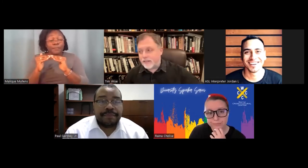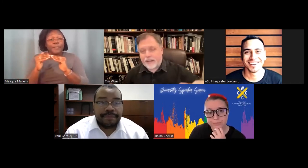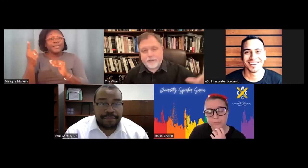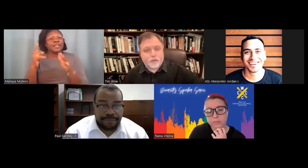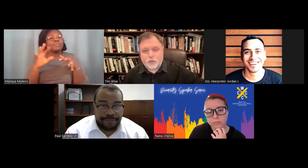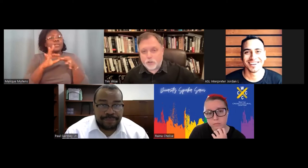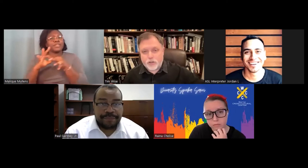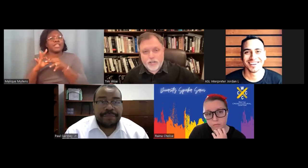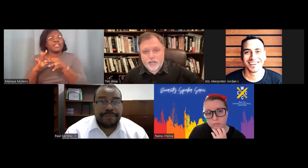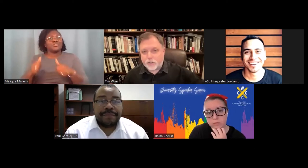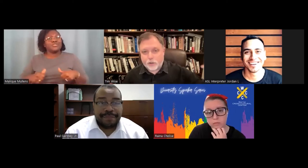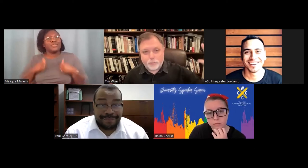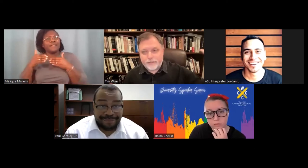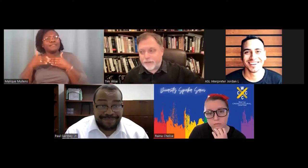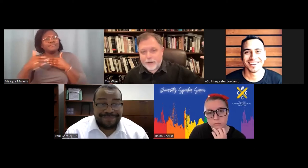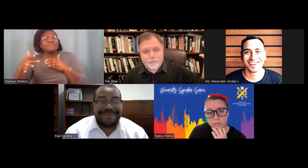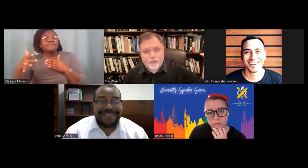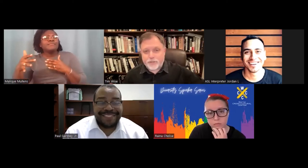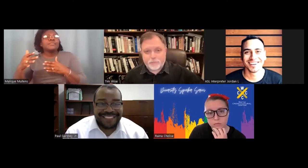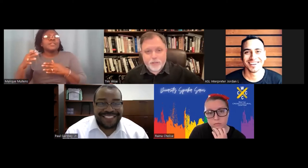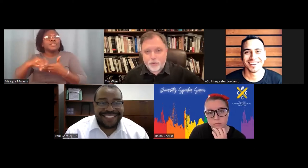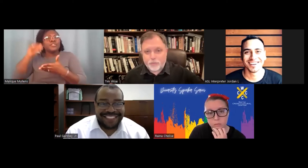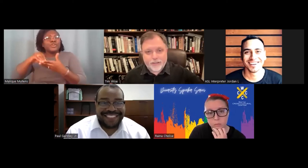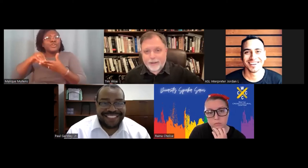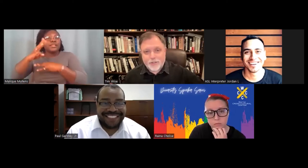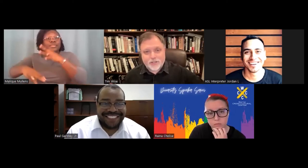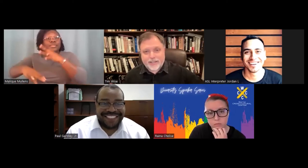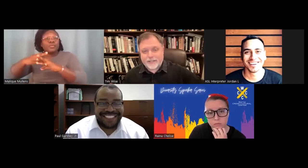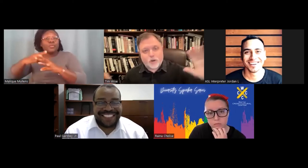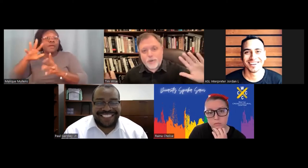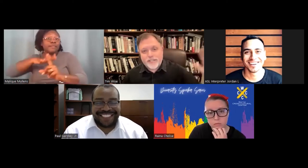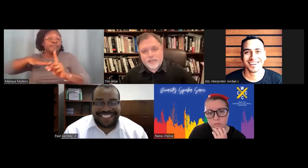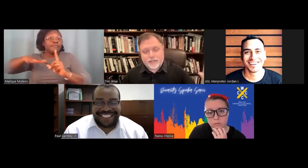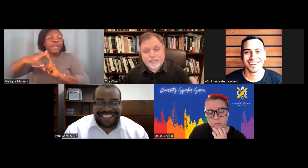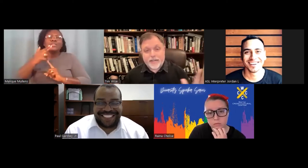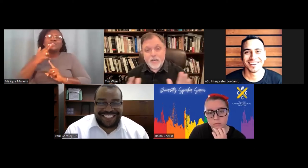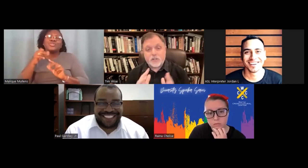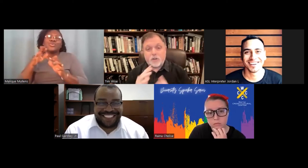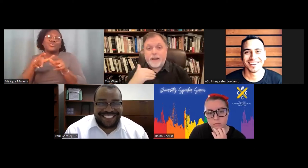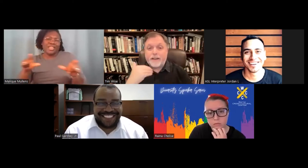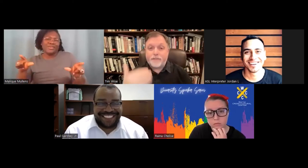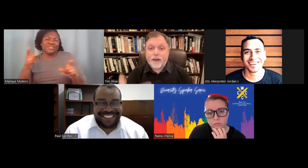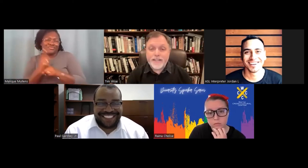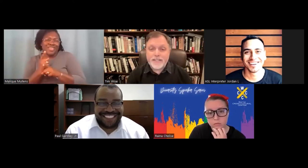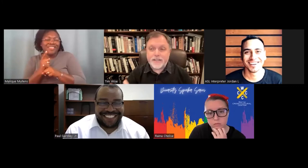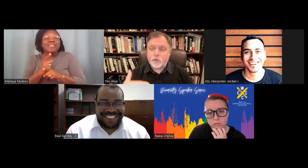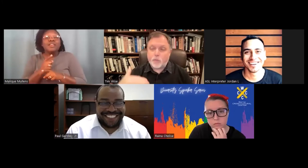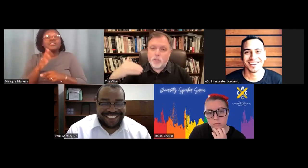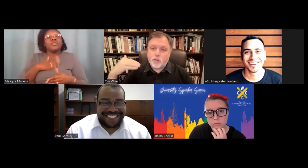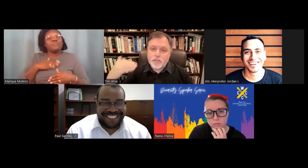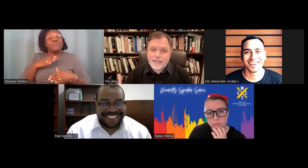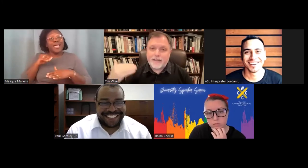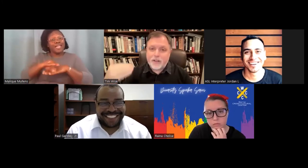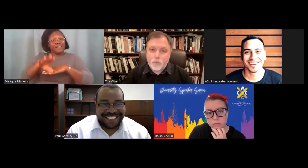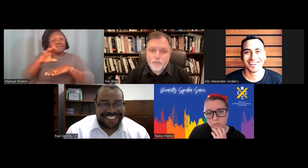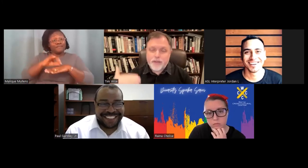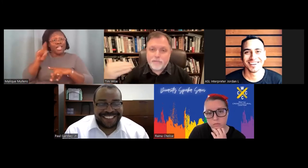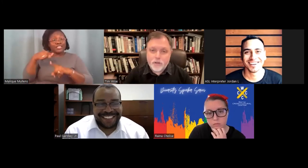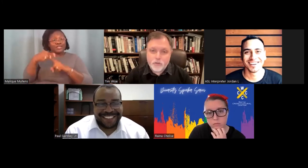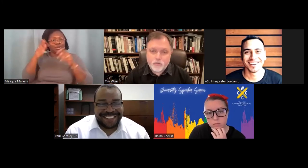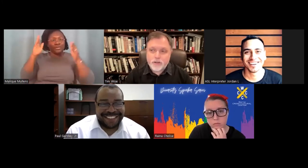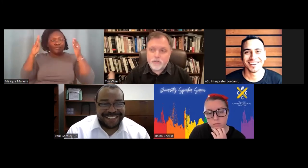about lifelong learning in a global environment, or some cute language, like, there's always something like that. So my advice is, when you're dealing